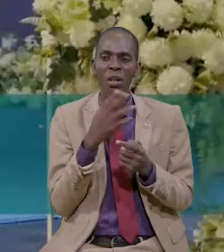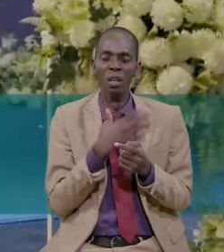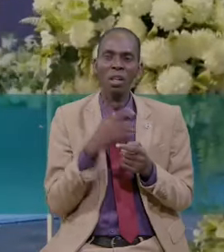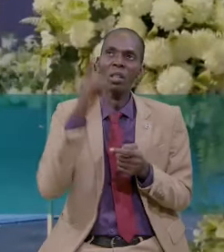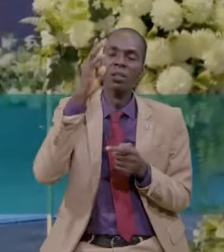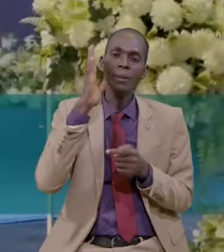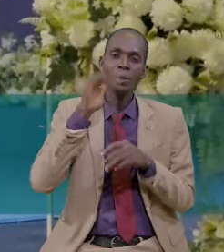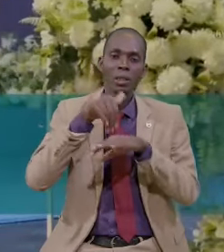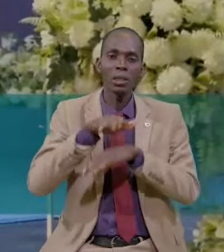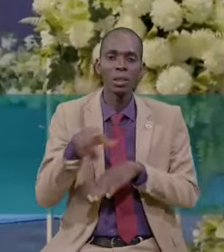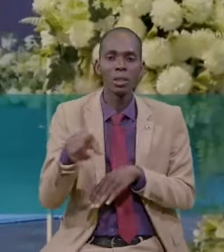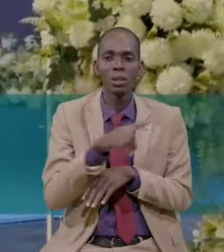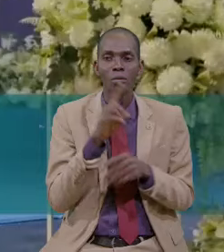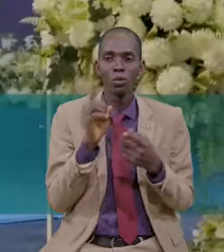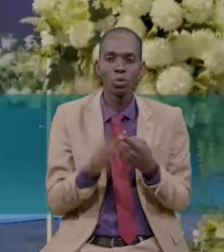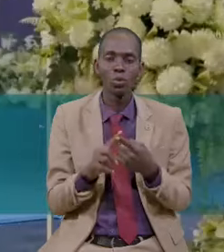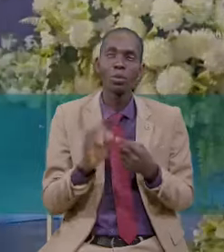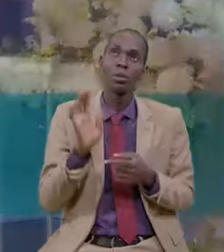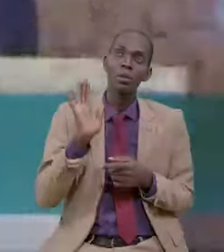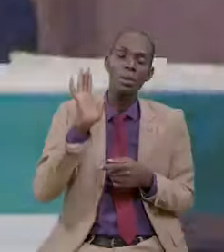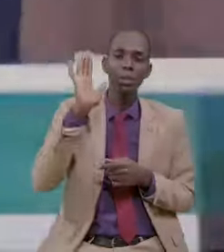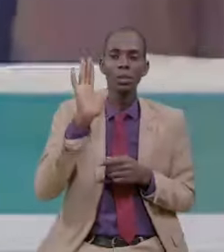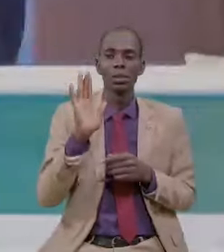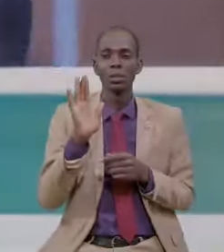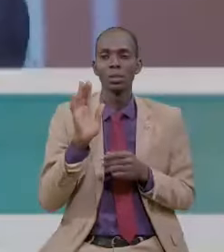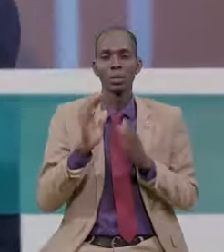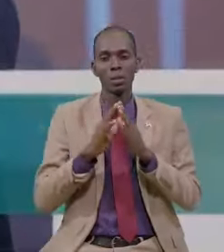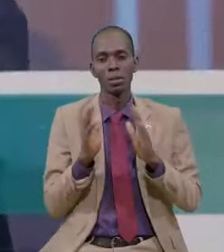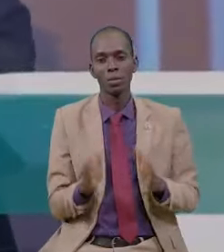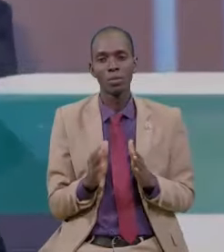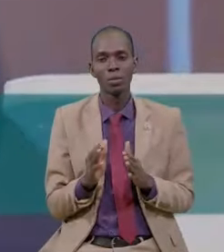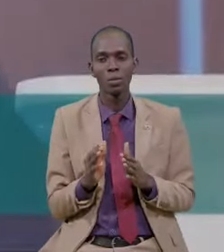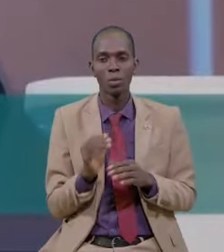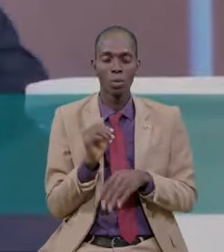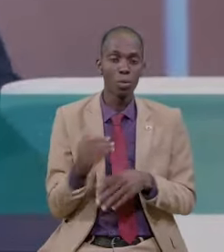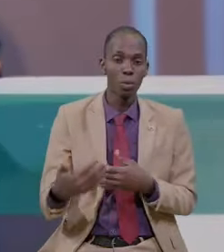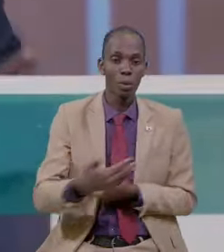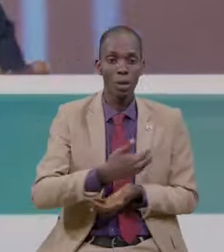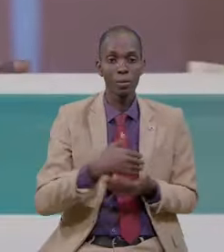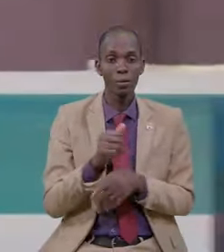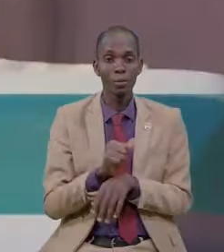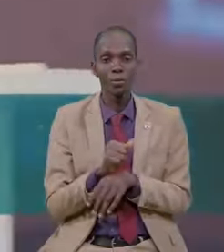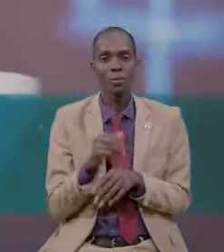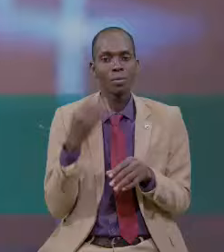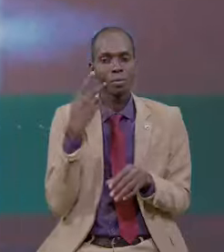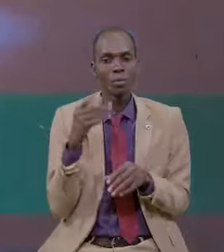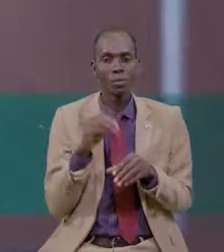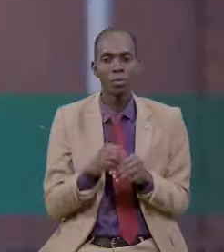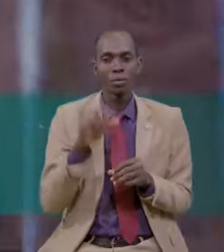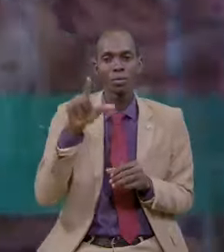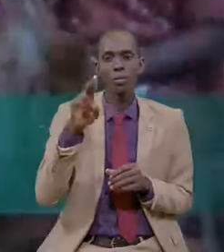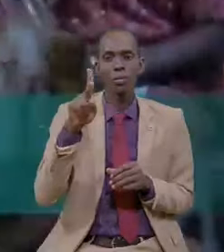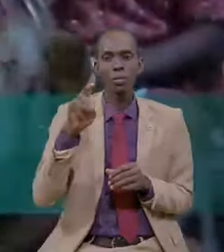them into his harvest. And then in Luke chapter 10, reading here from verse 1, we're